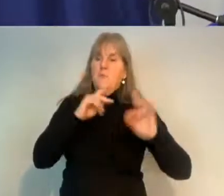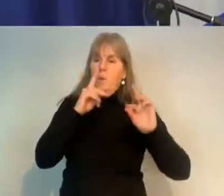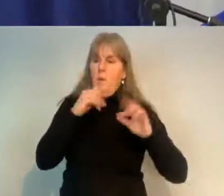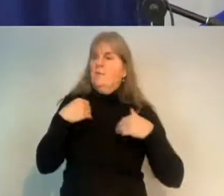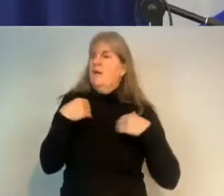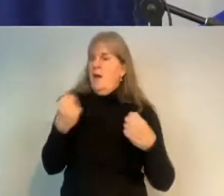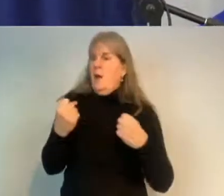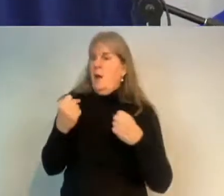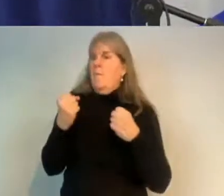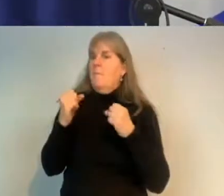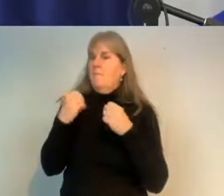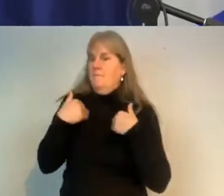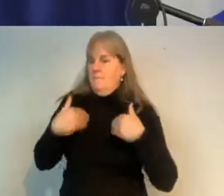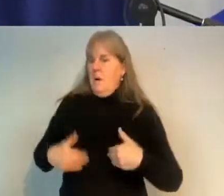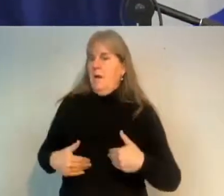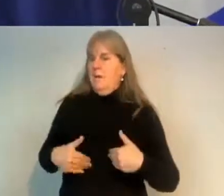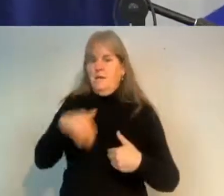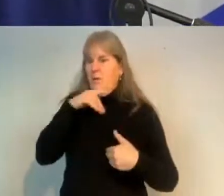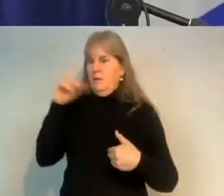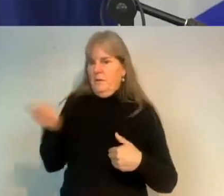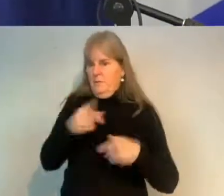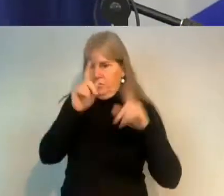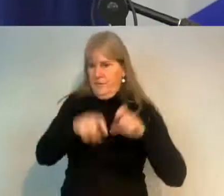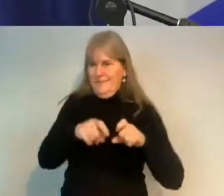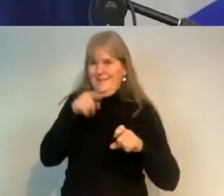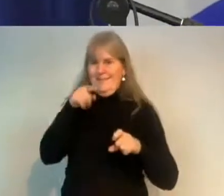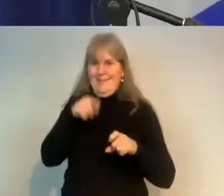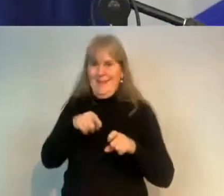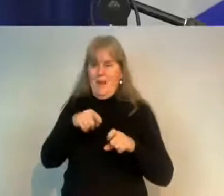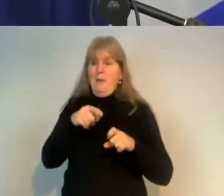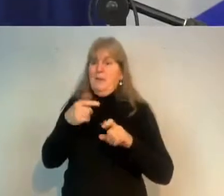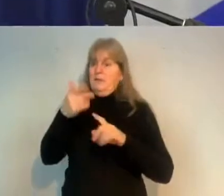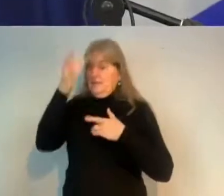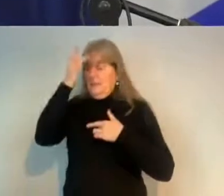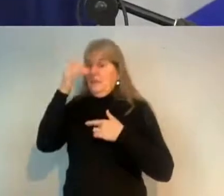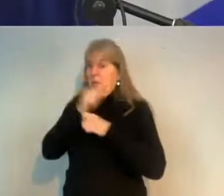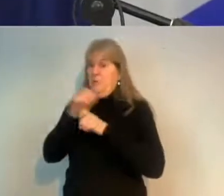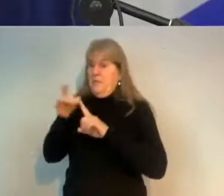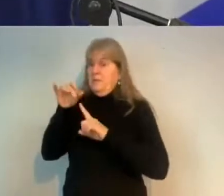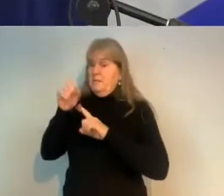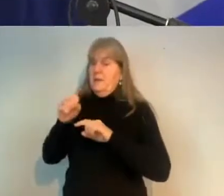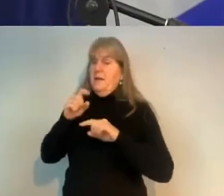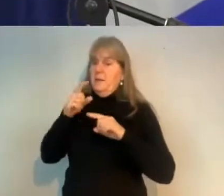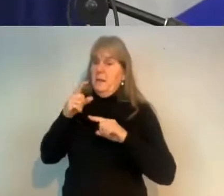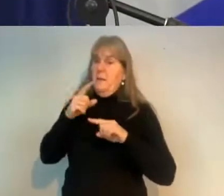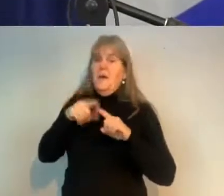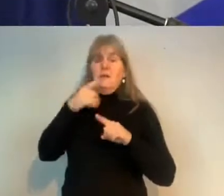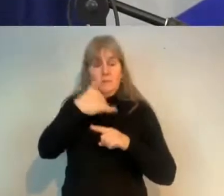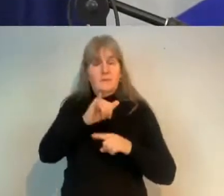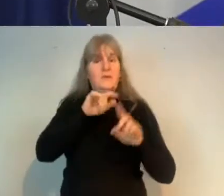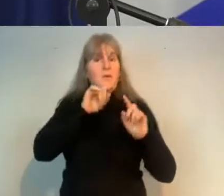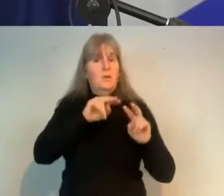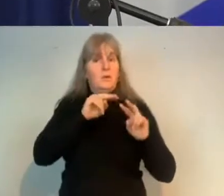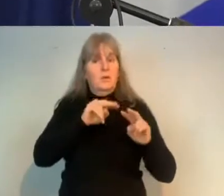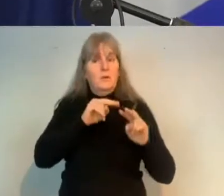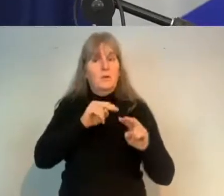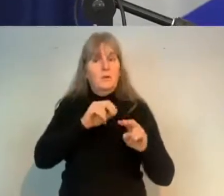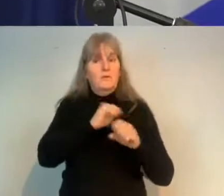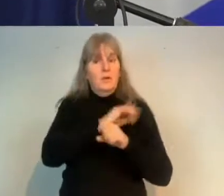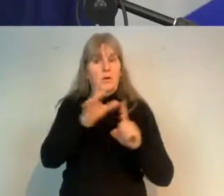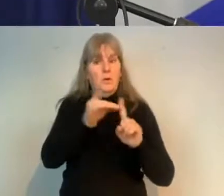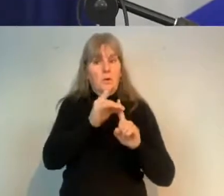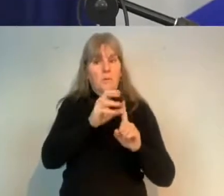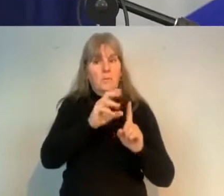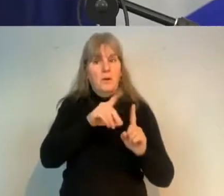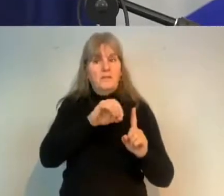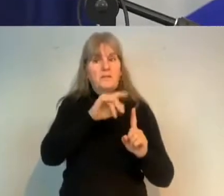symptoms, it means that we will continue to follow case counts and percent positivity, and those will be indicators